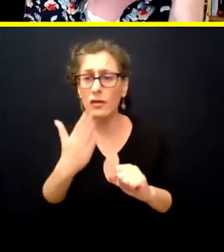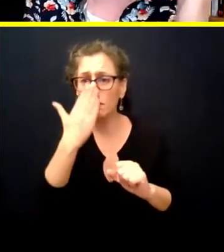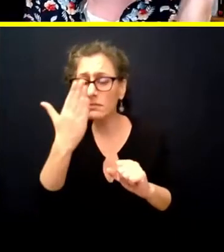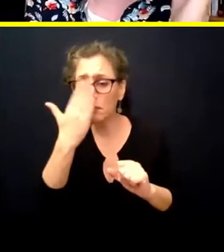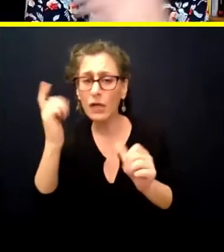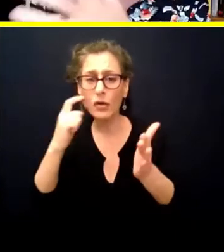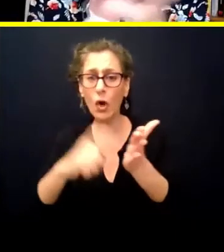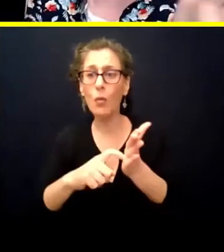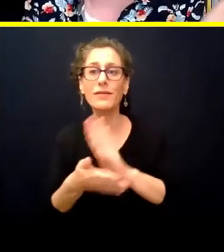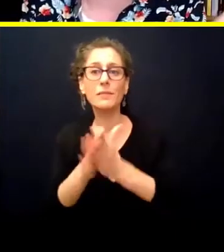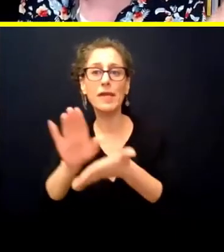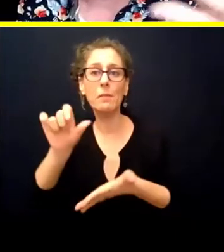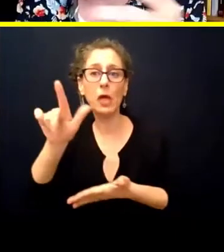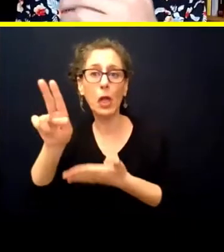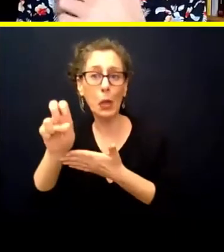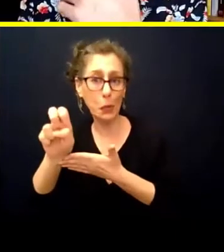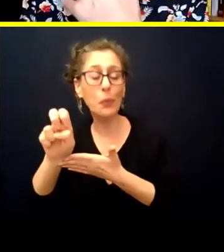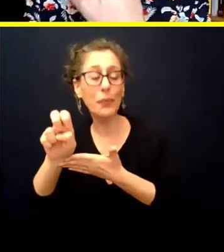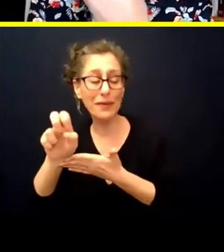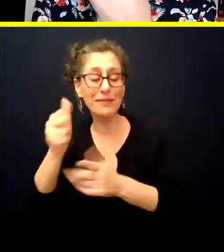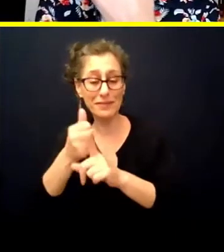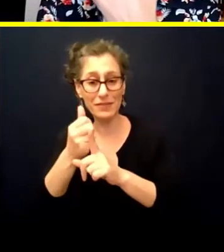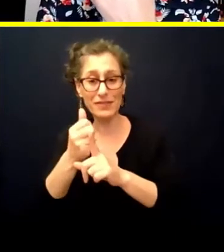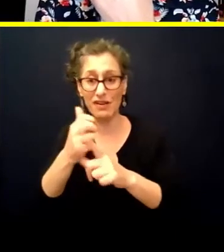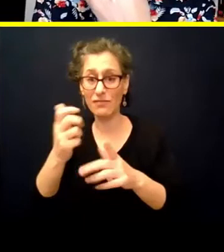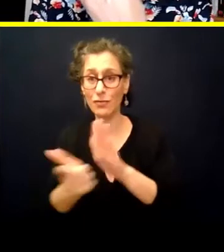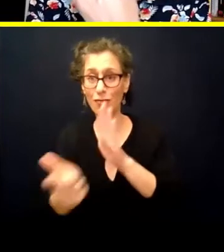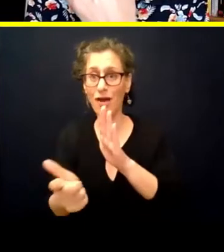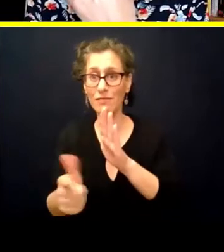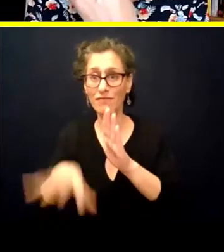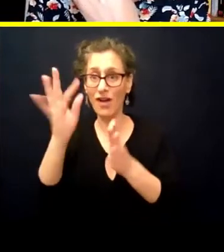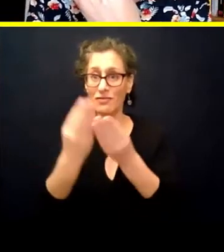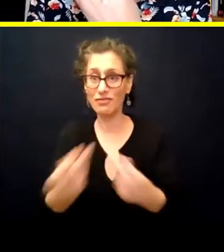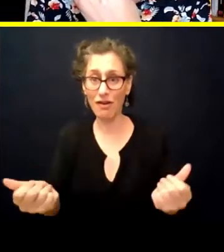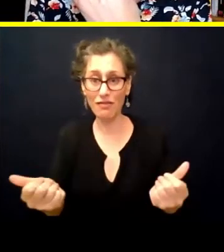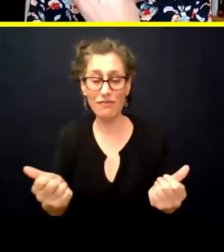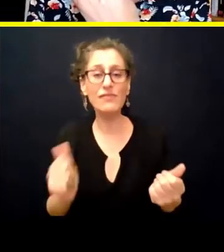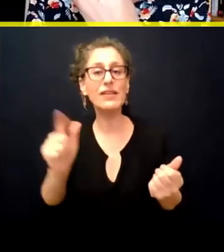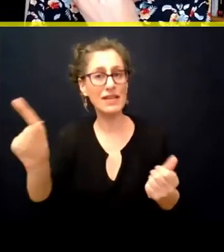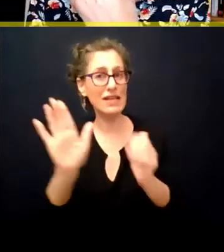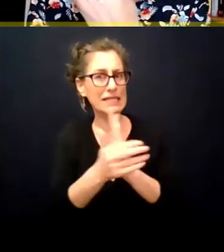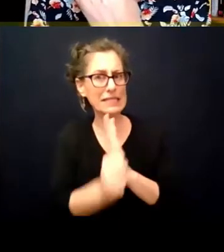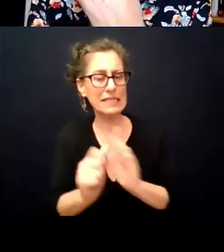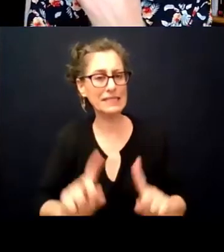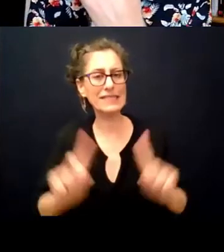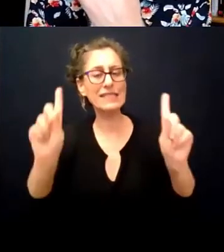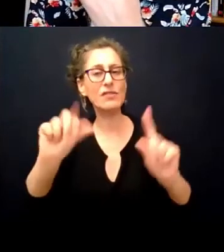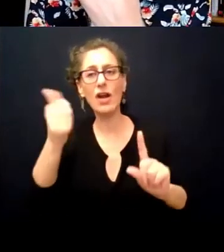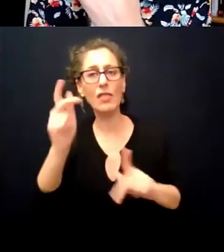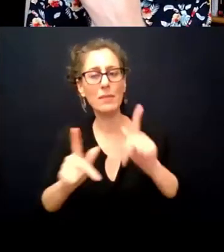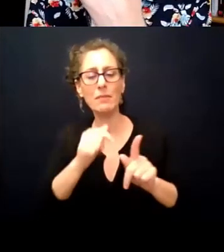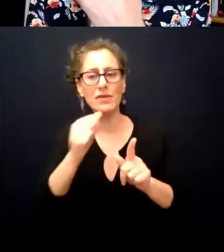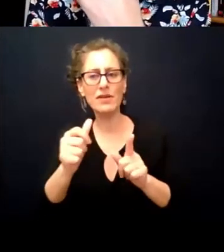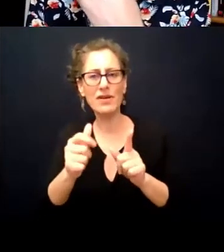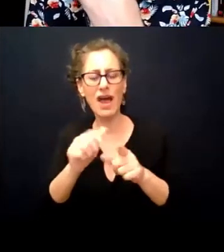that became a clue where he solved the crime, right? That he had a skill set that other people hadn't developed. Isn't